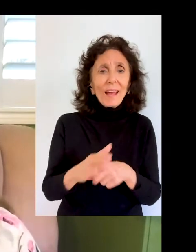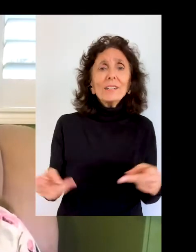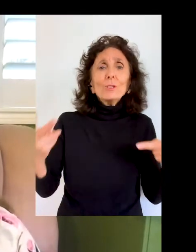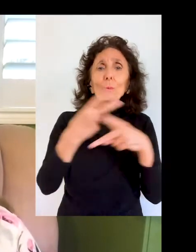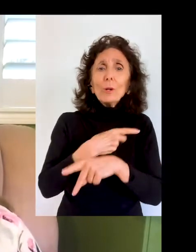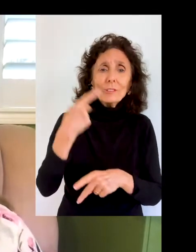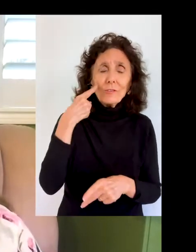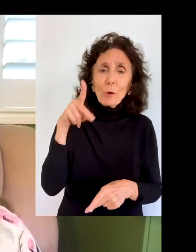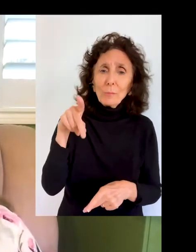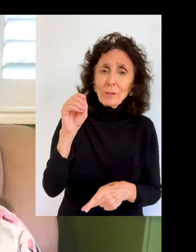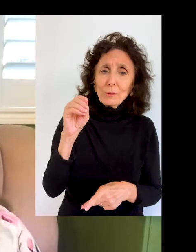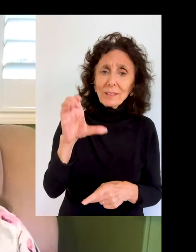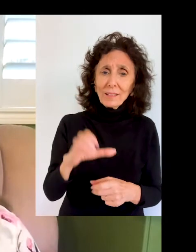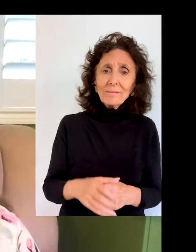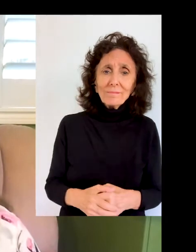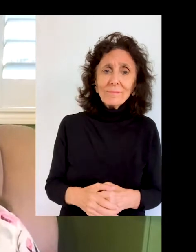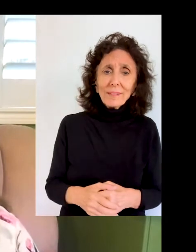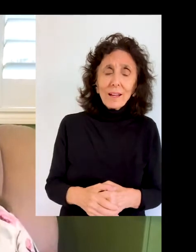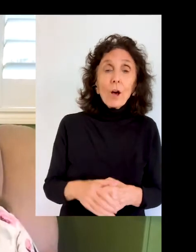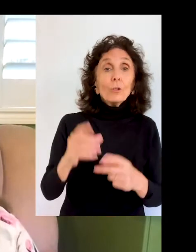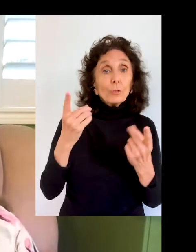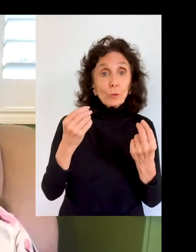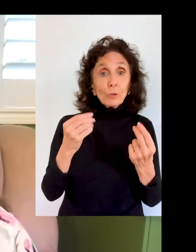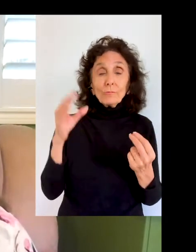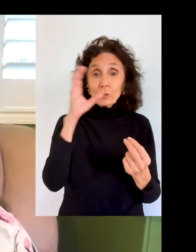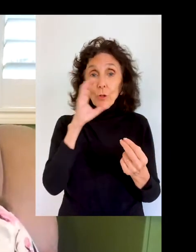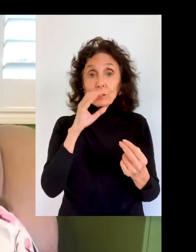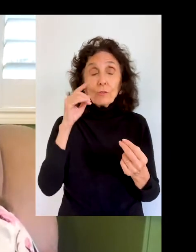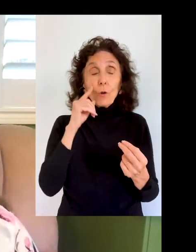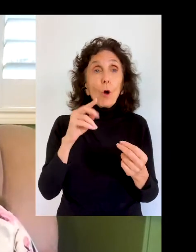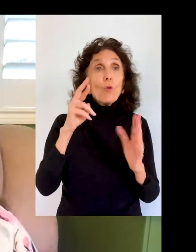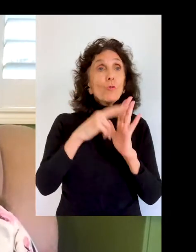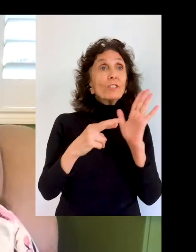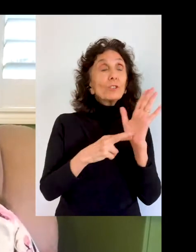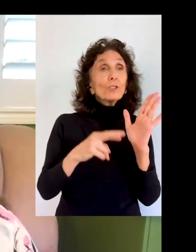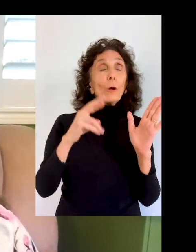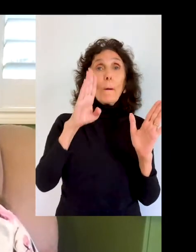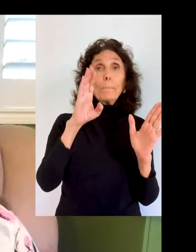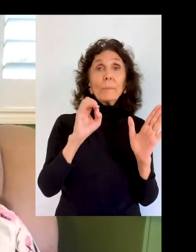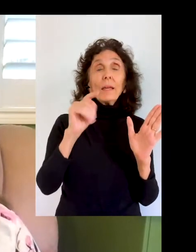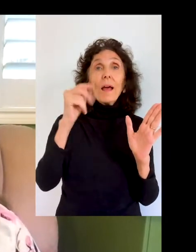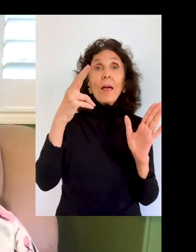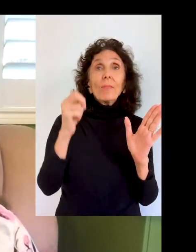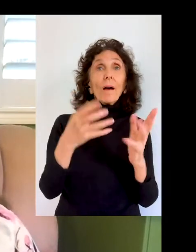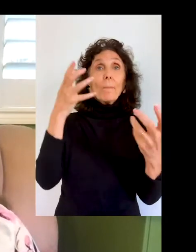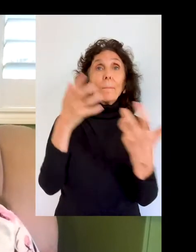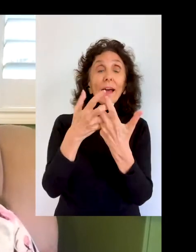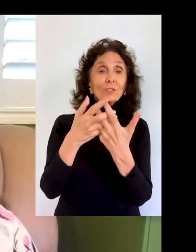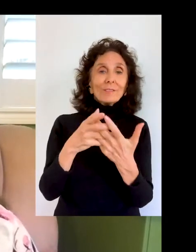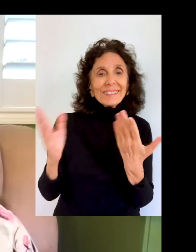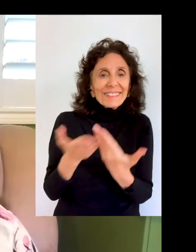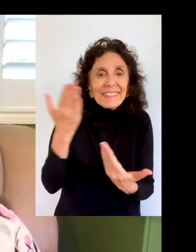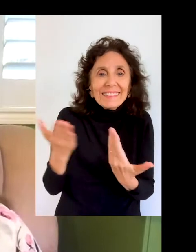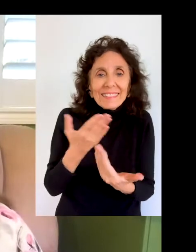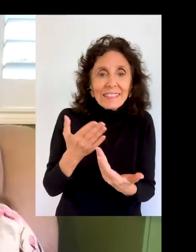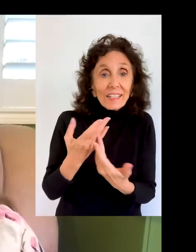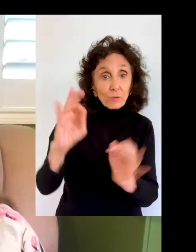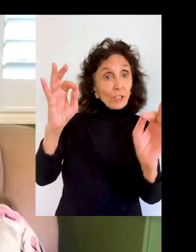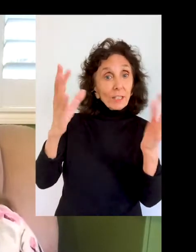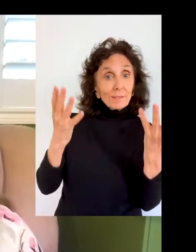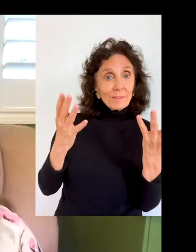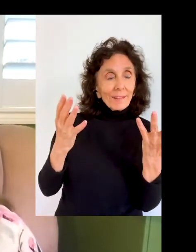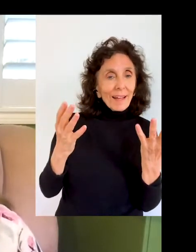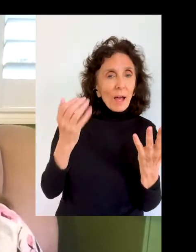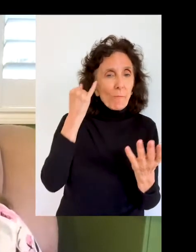of color. Literally just Google, register, Be the Match. It's easy and free. Donate your blood, pretend you're a vampire. In